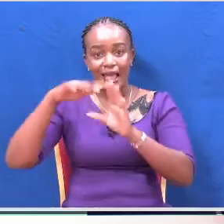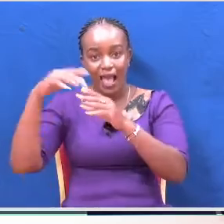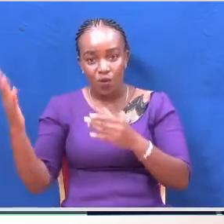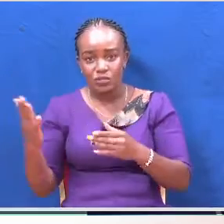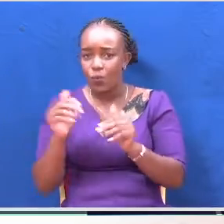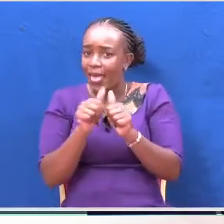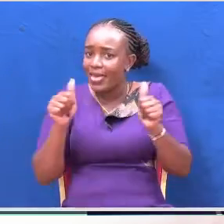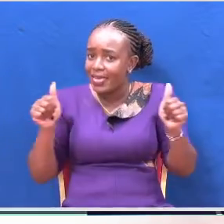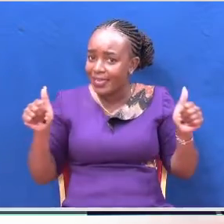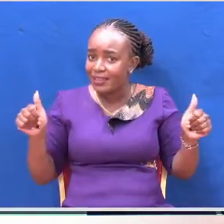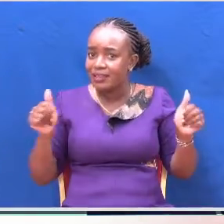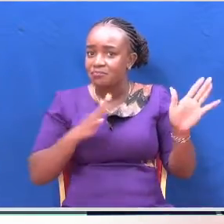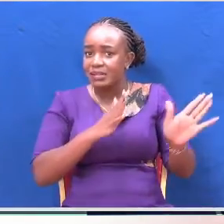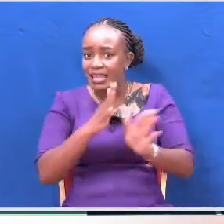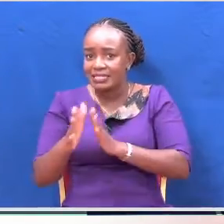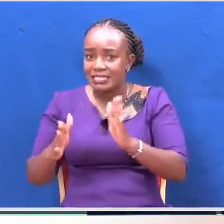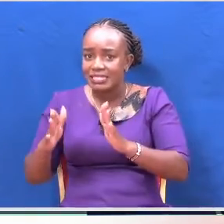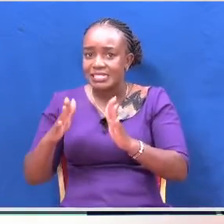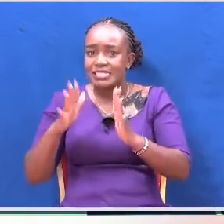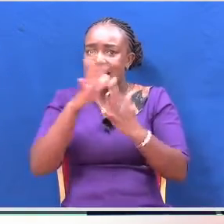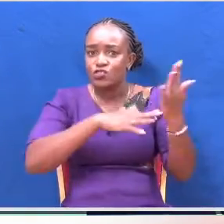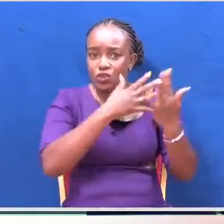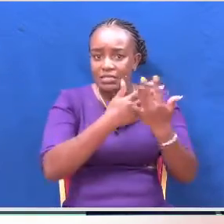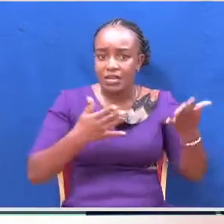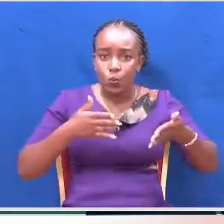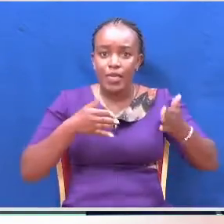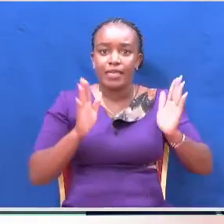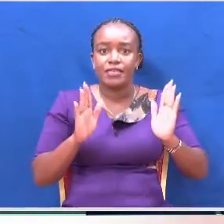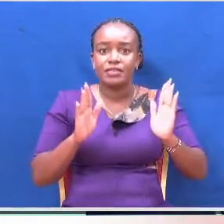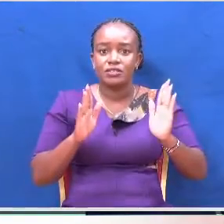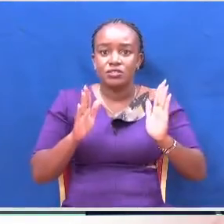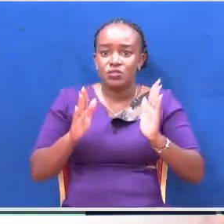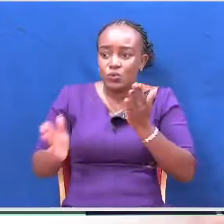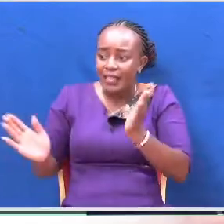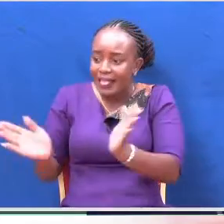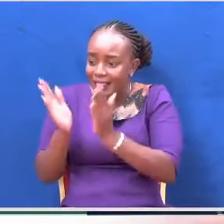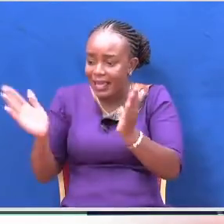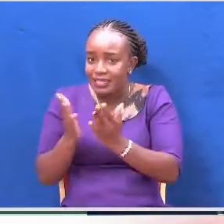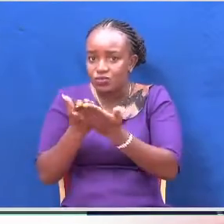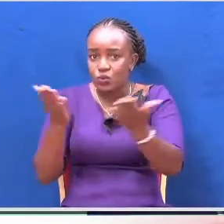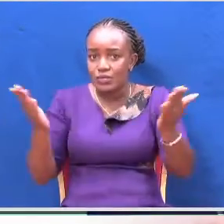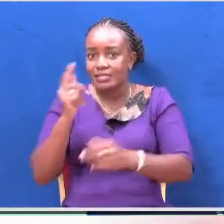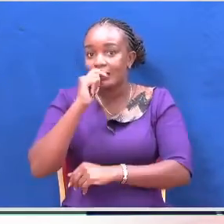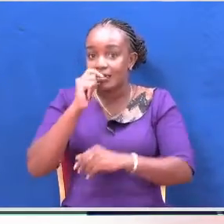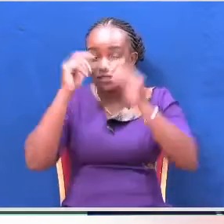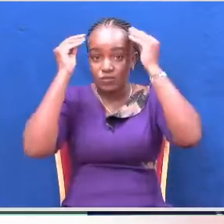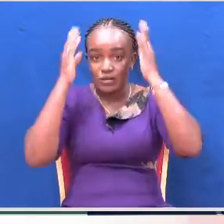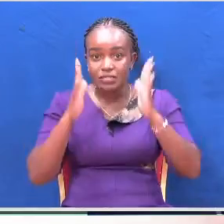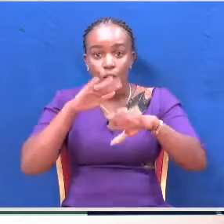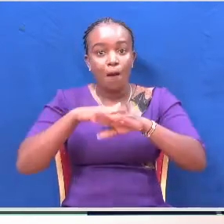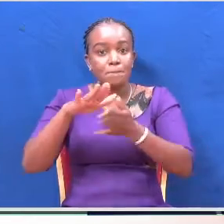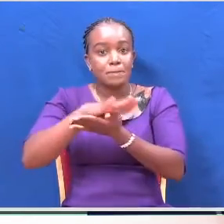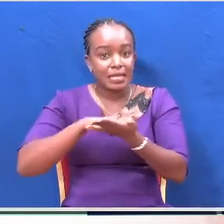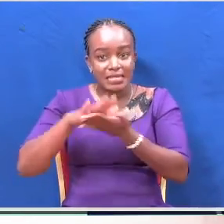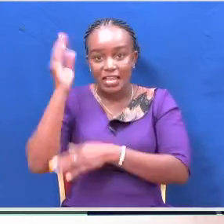consciously, in a structured manner to capture the Tanzanian market in terms of basic education only,